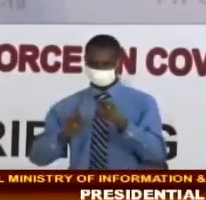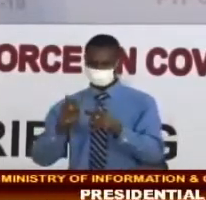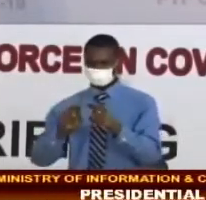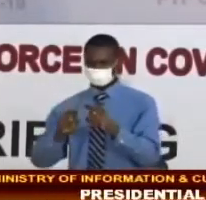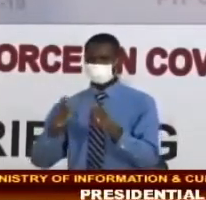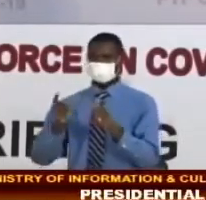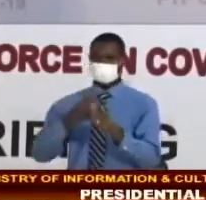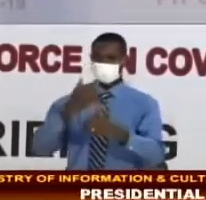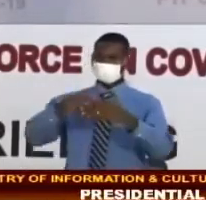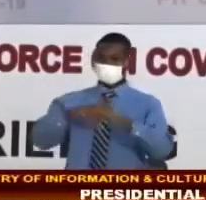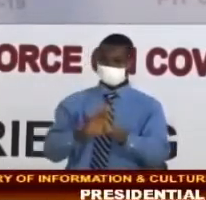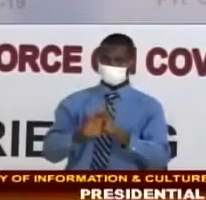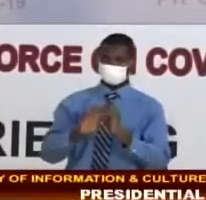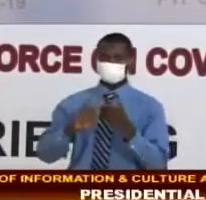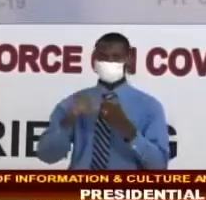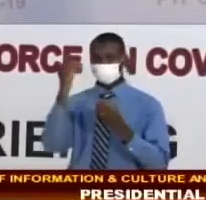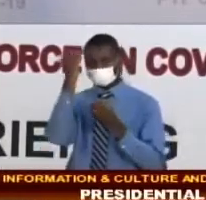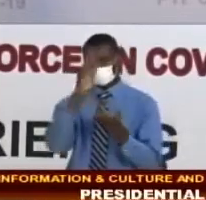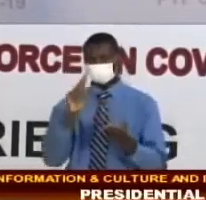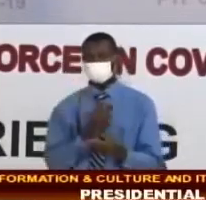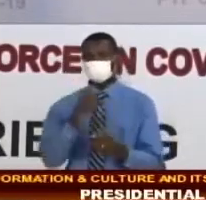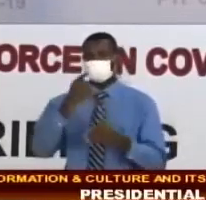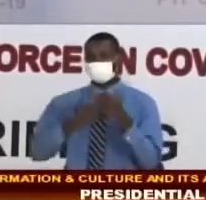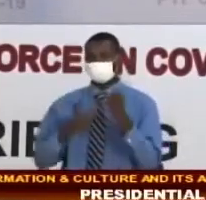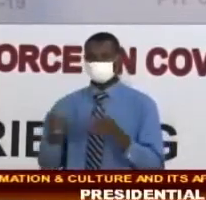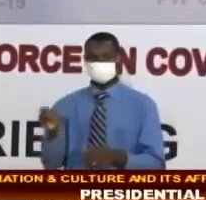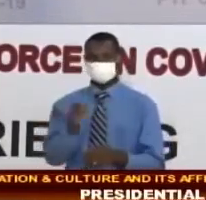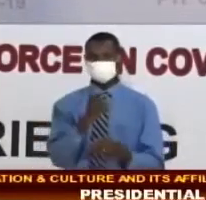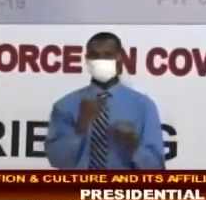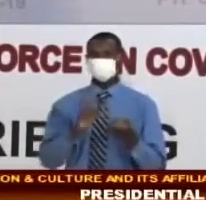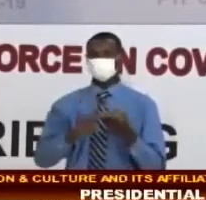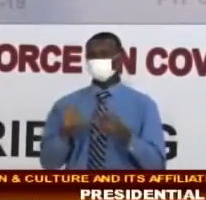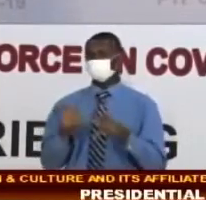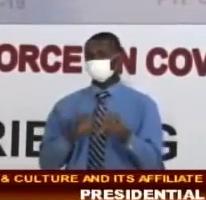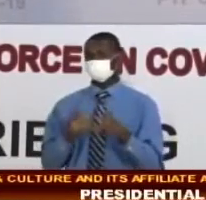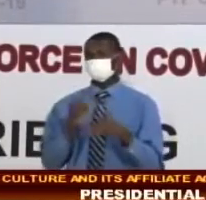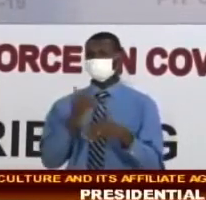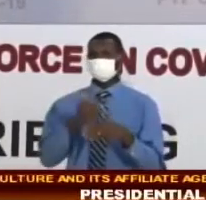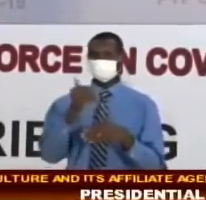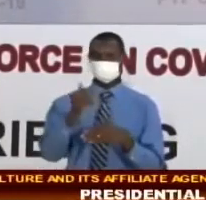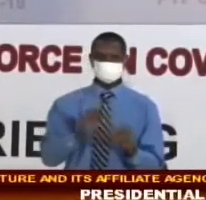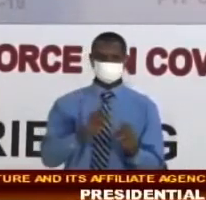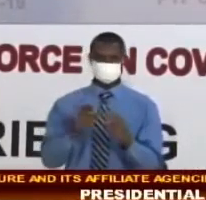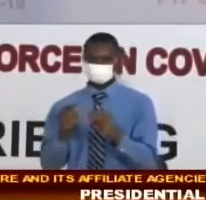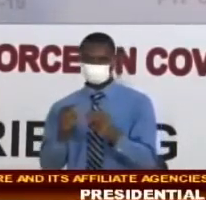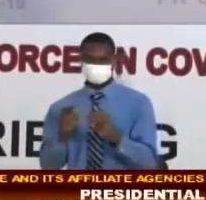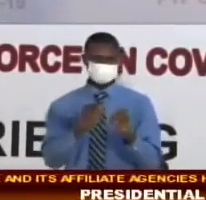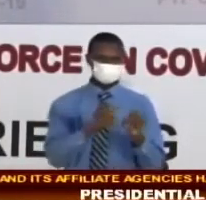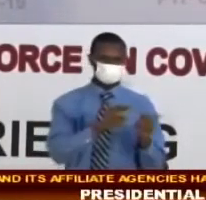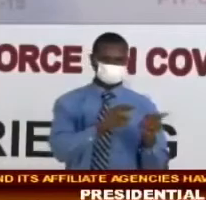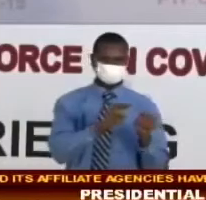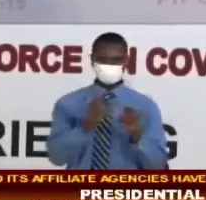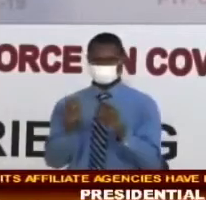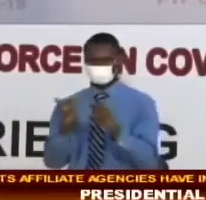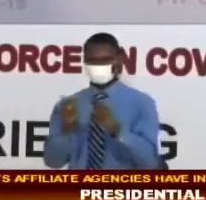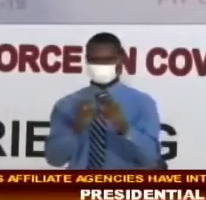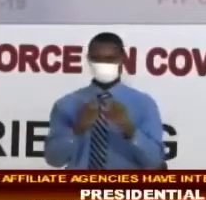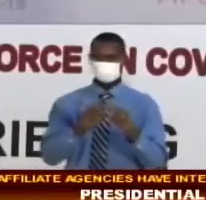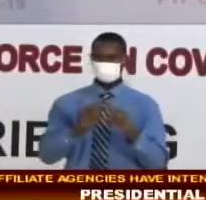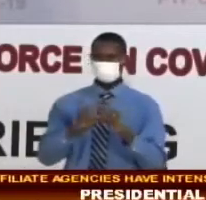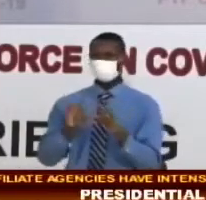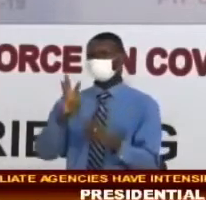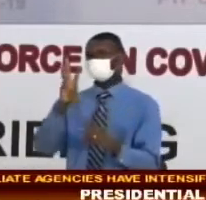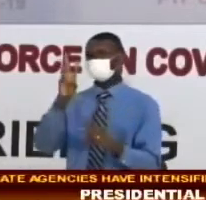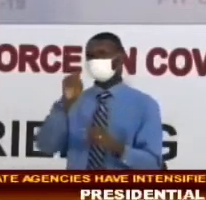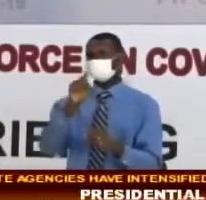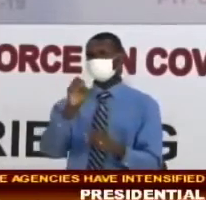first to let us know what they want to do, and after moving around the 6 geopolitical zones, they